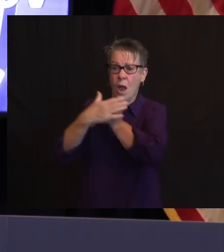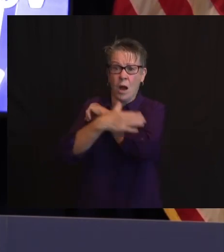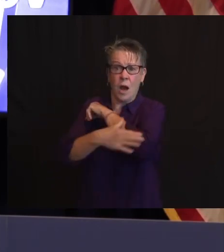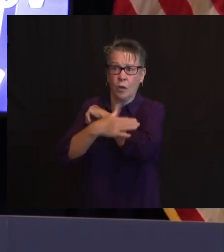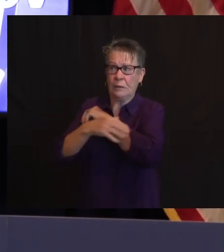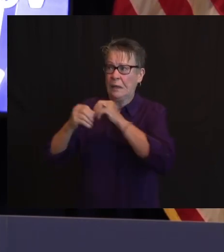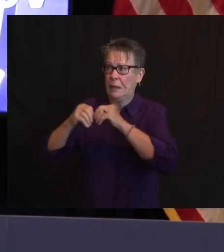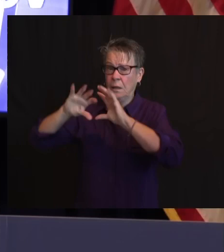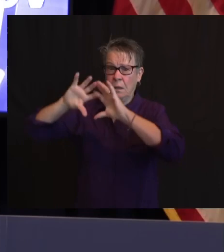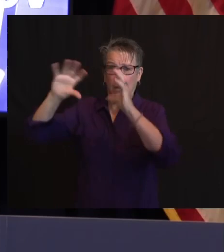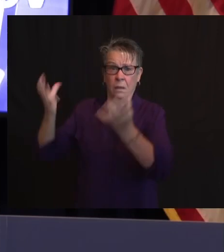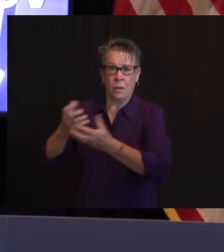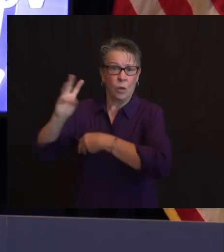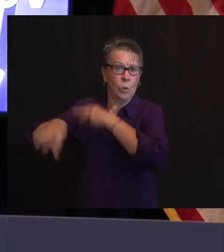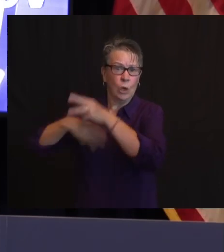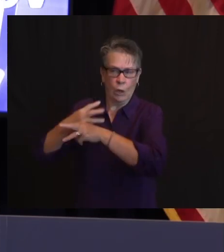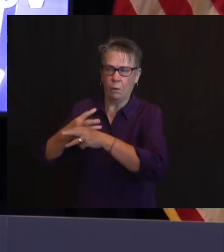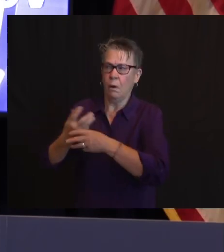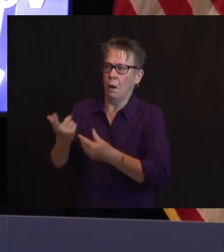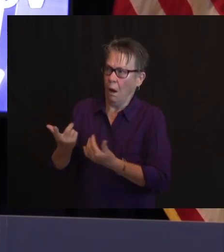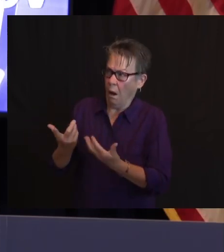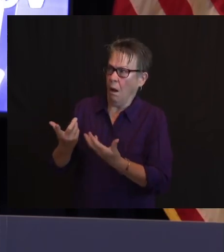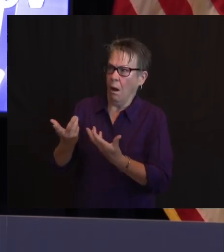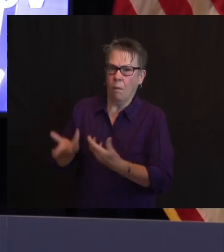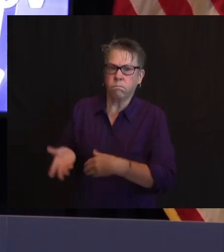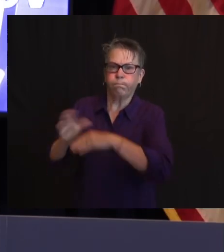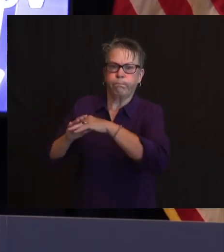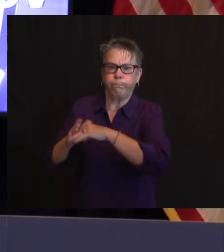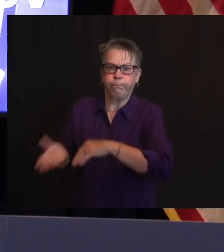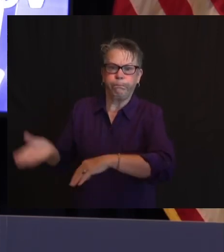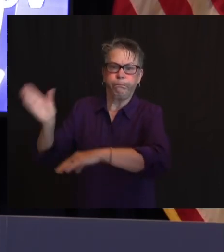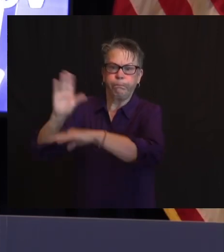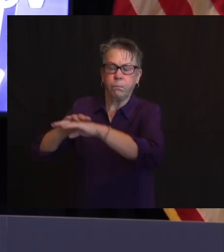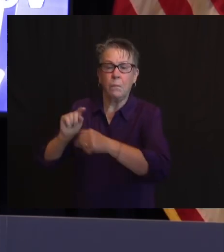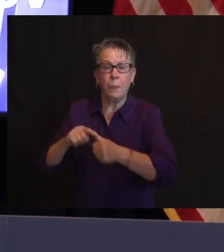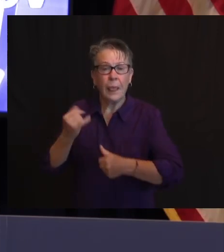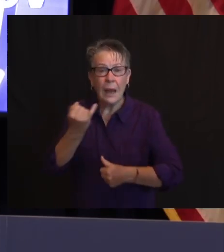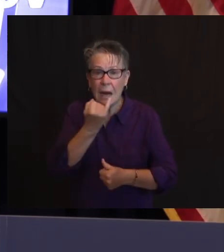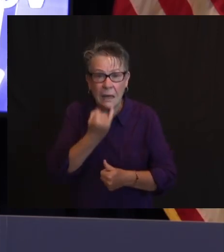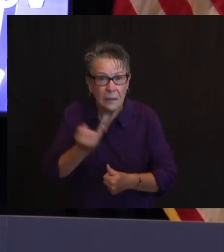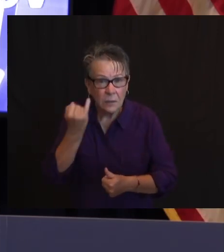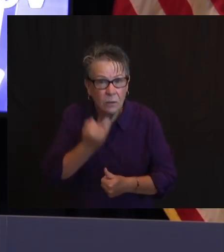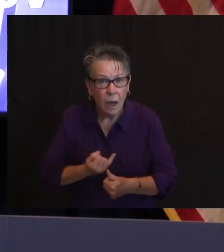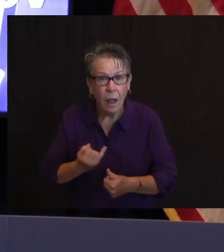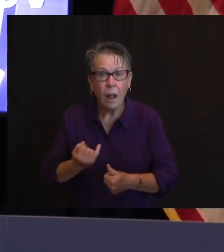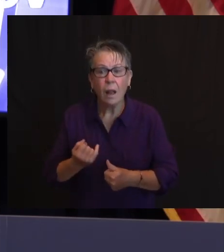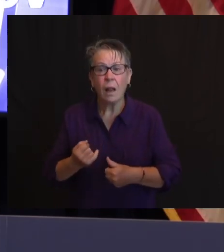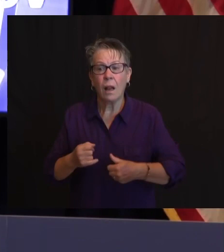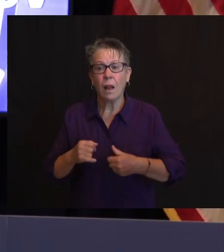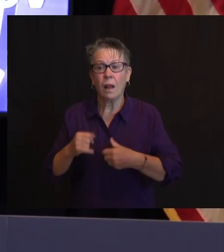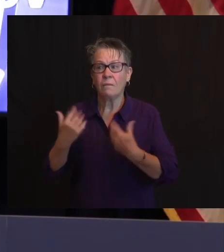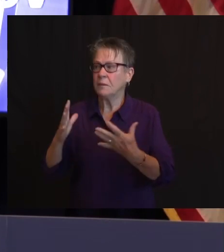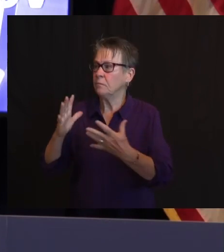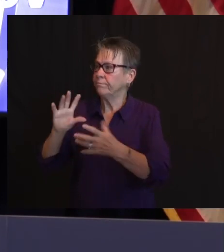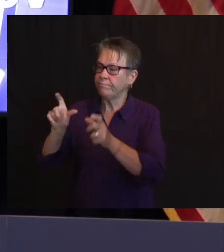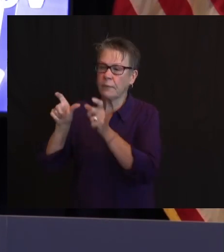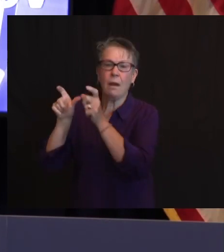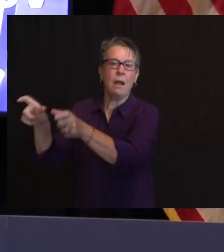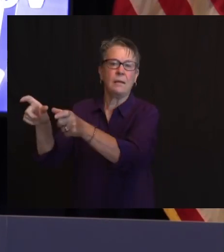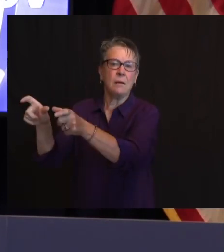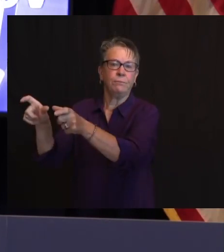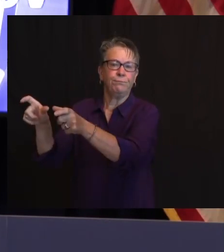cases. Israel, as an example, has gone down into another lockdown of the country as a